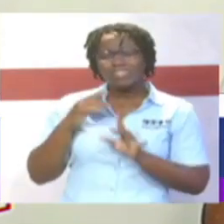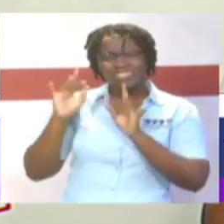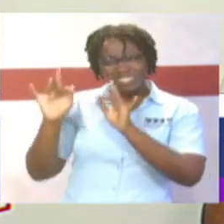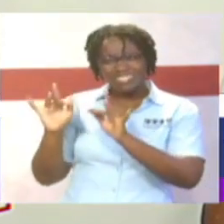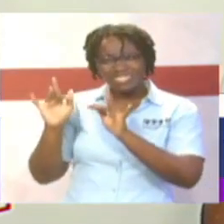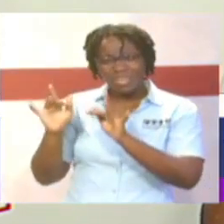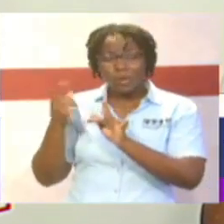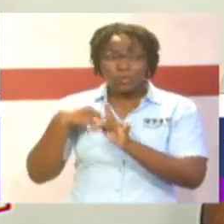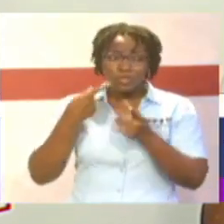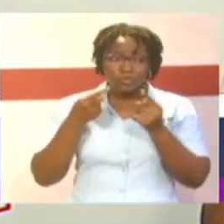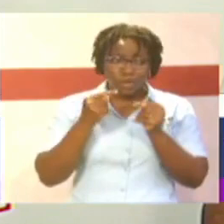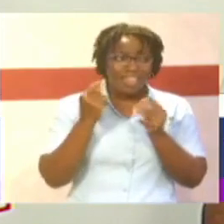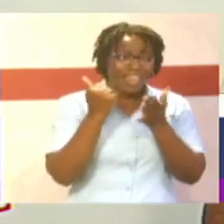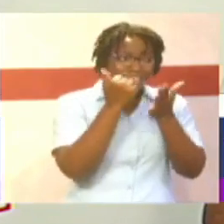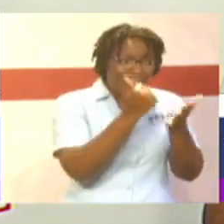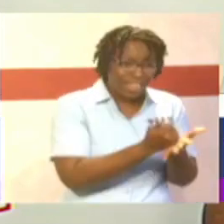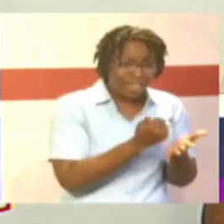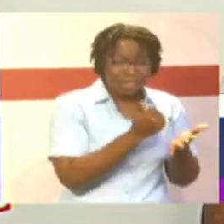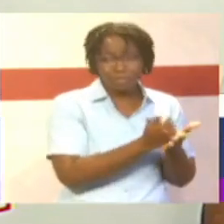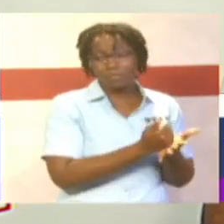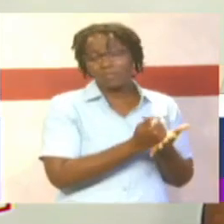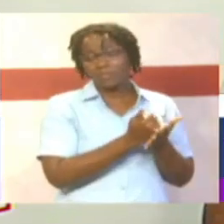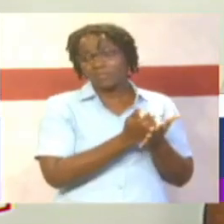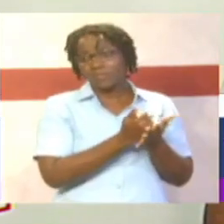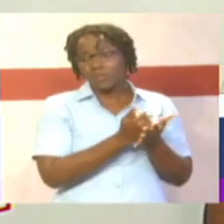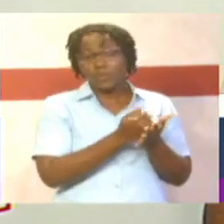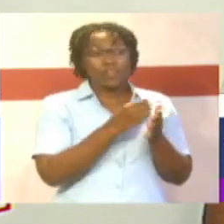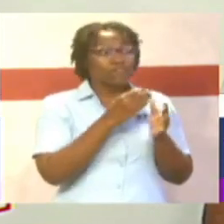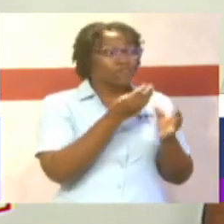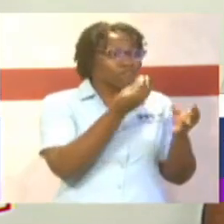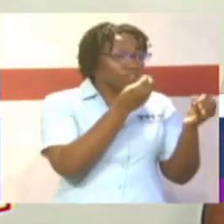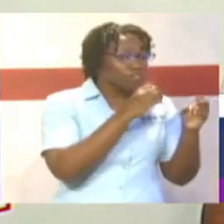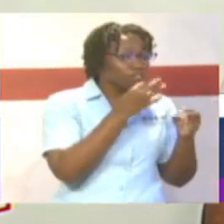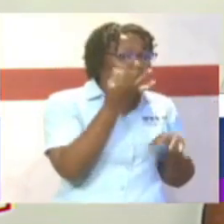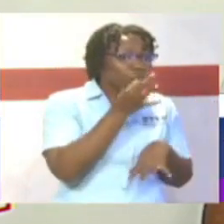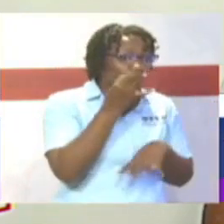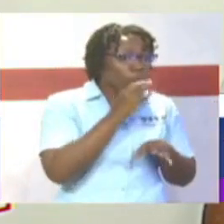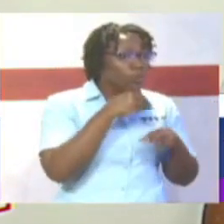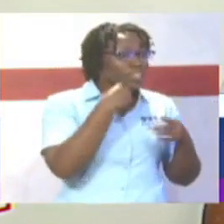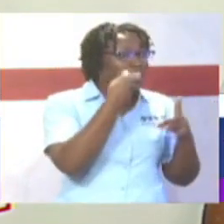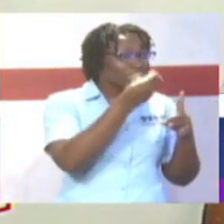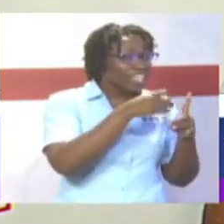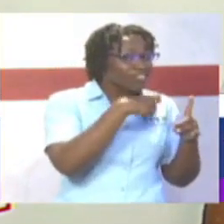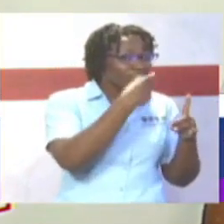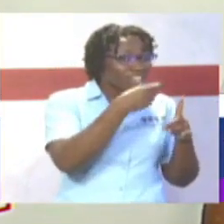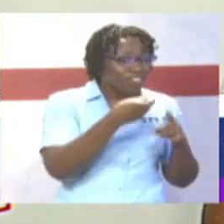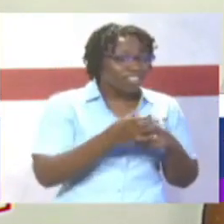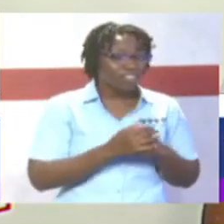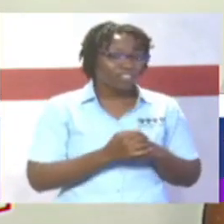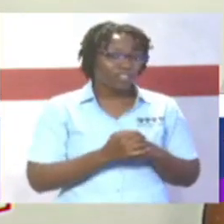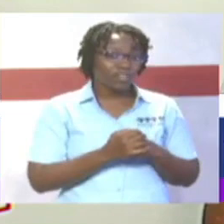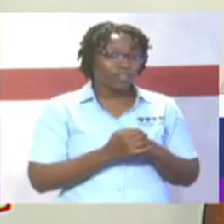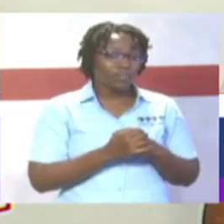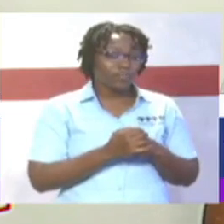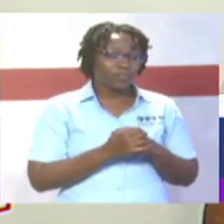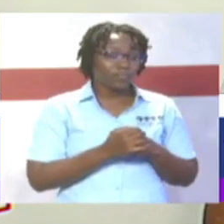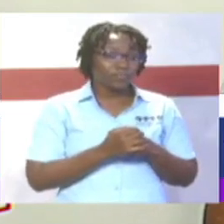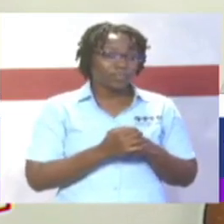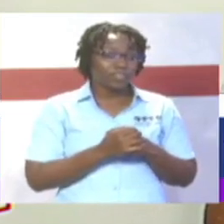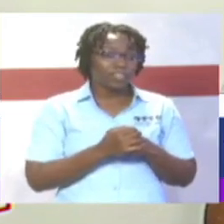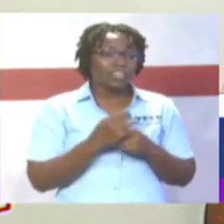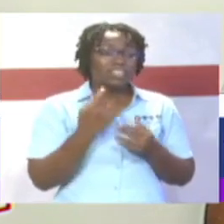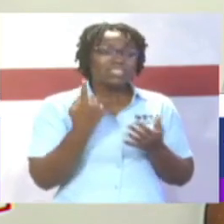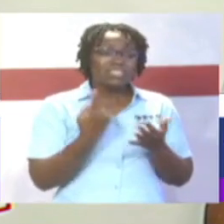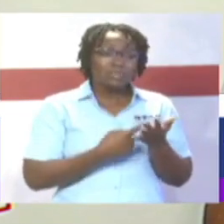our patients. We give them baths and we feed them. We sometimes even ensure that relatives receive